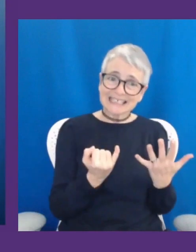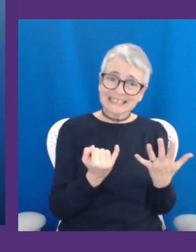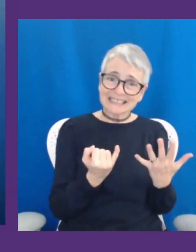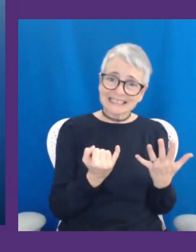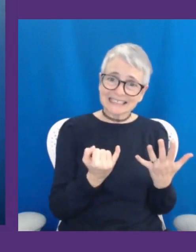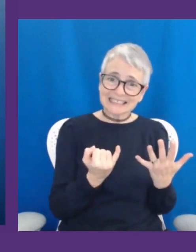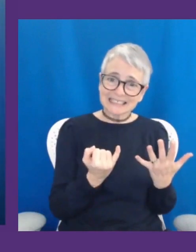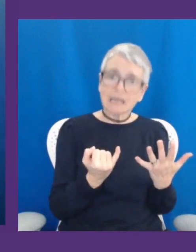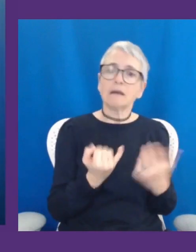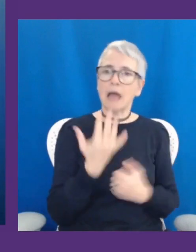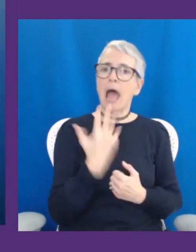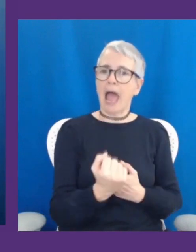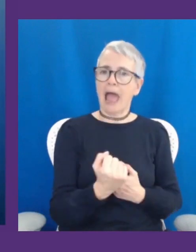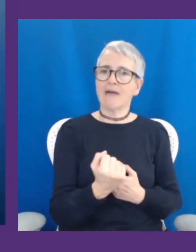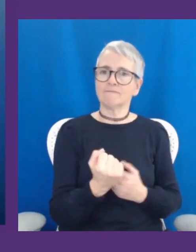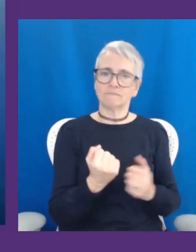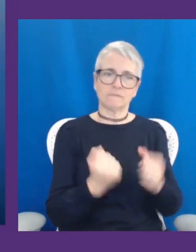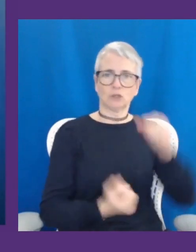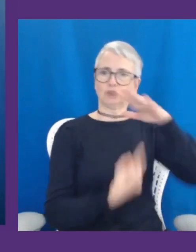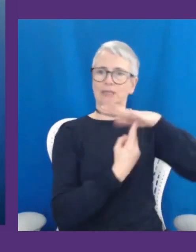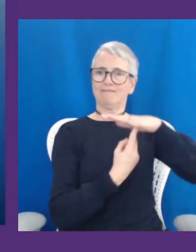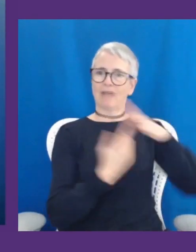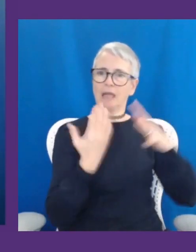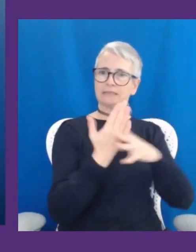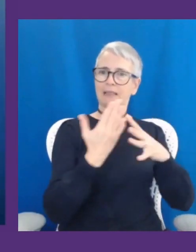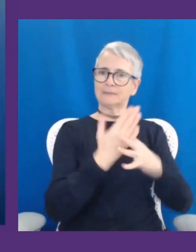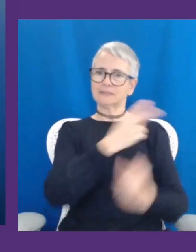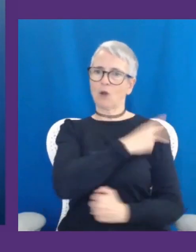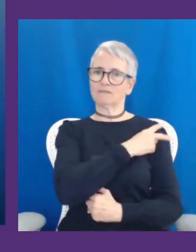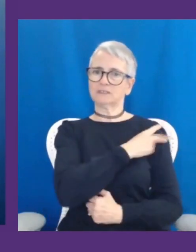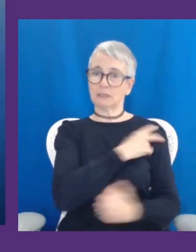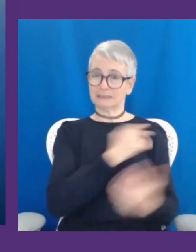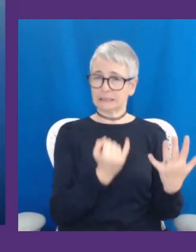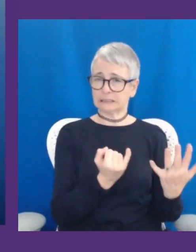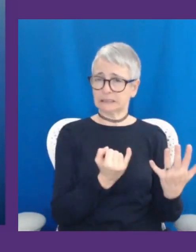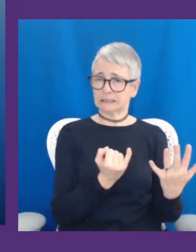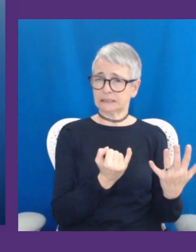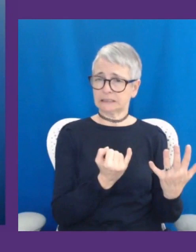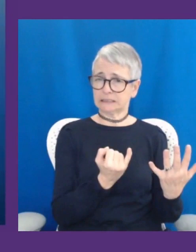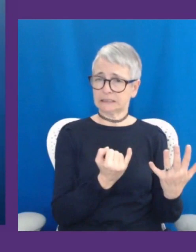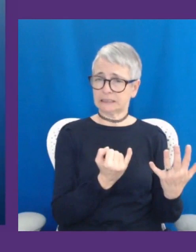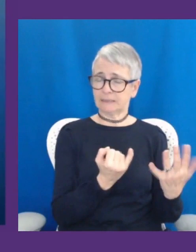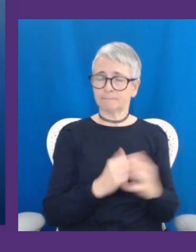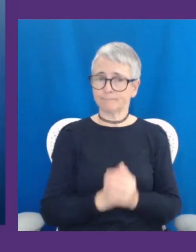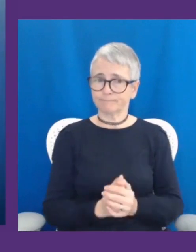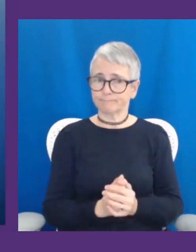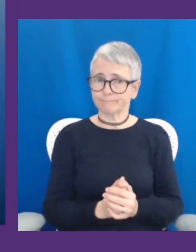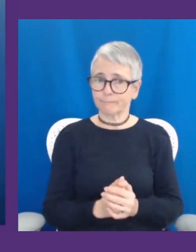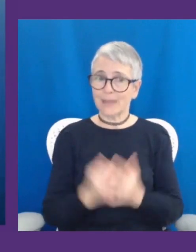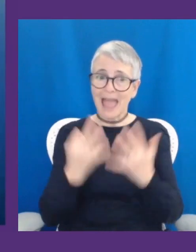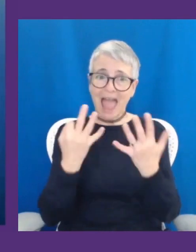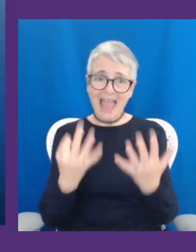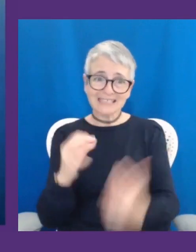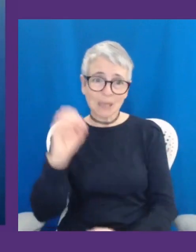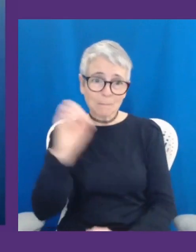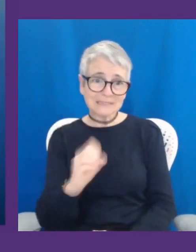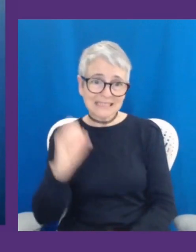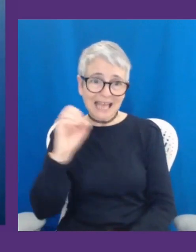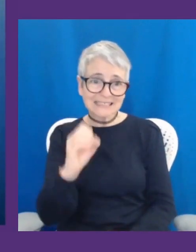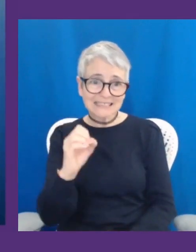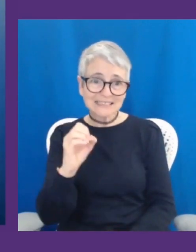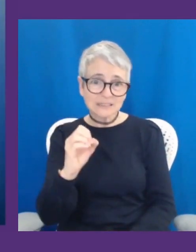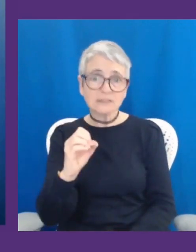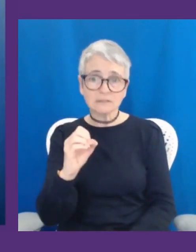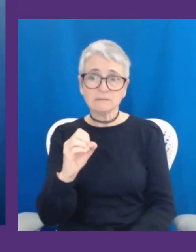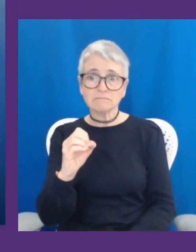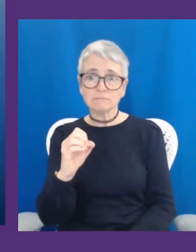accessibility officers. We know that only 8% of our companies all text and Twitter. So, I mean, it's